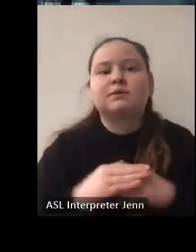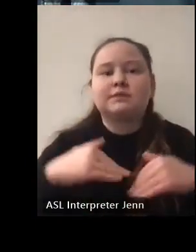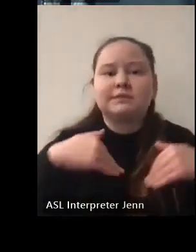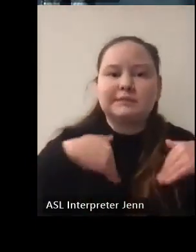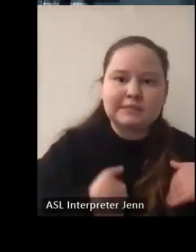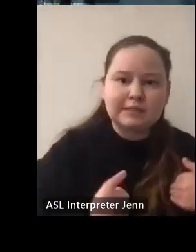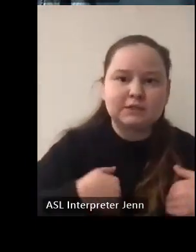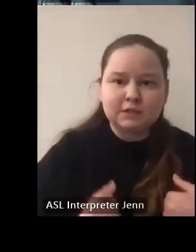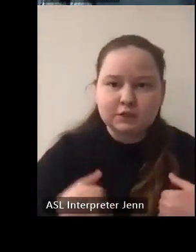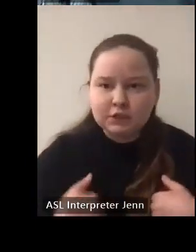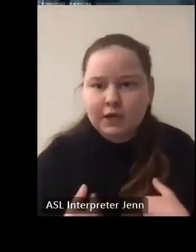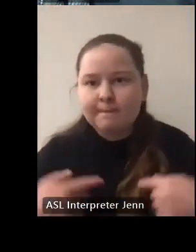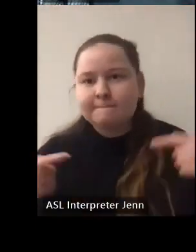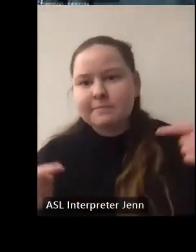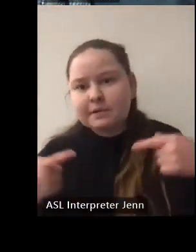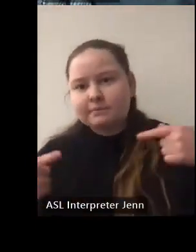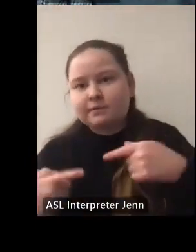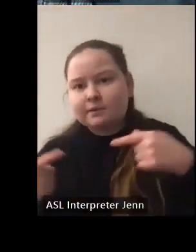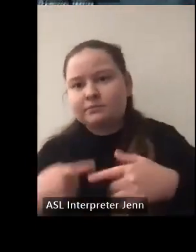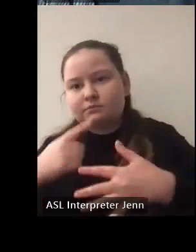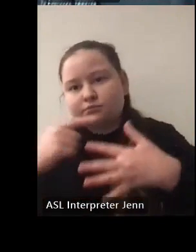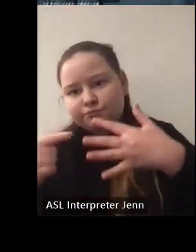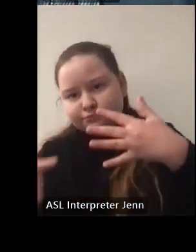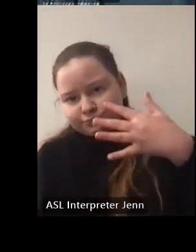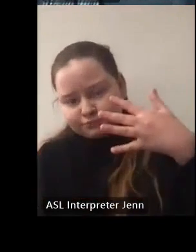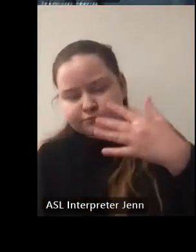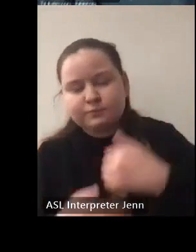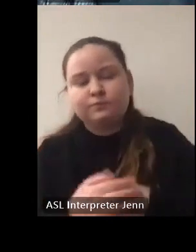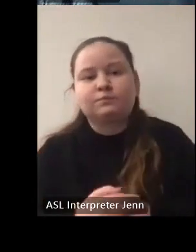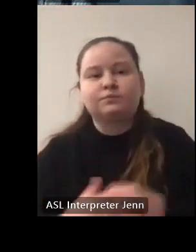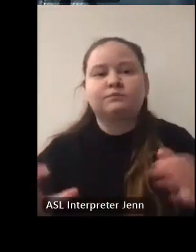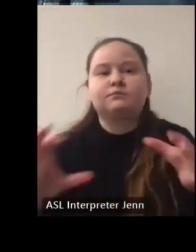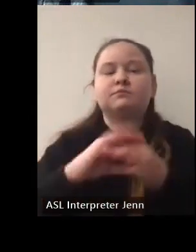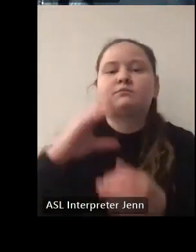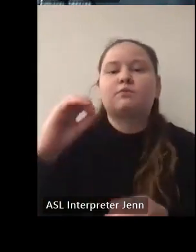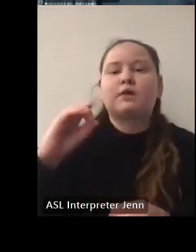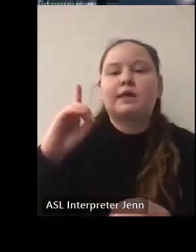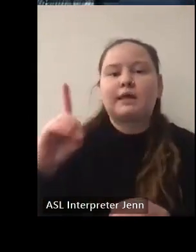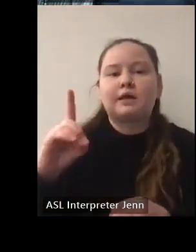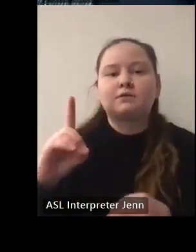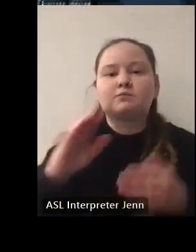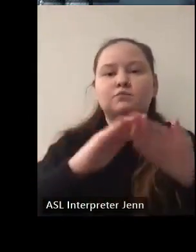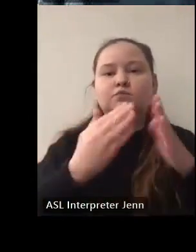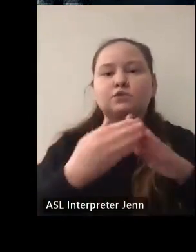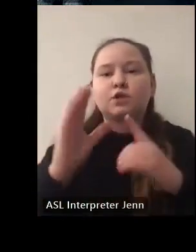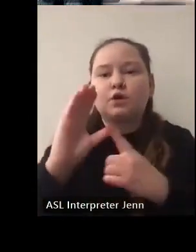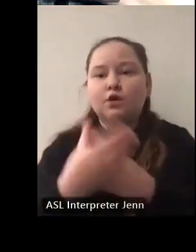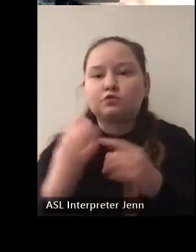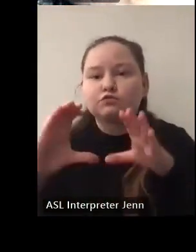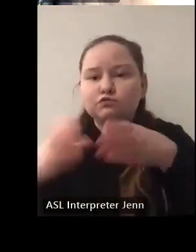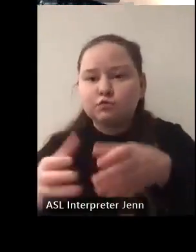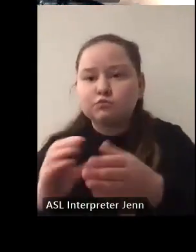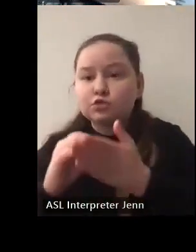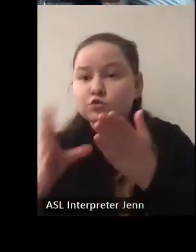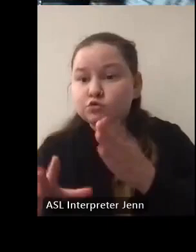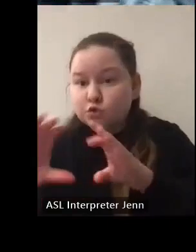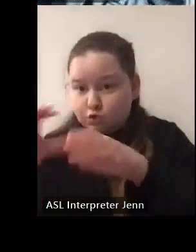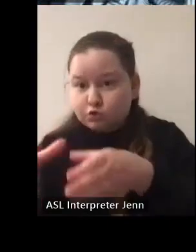more. Partnering with OCAD's Disability Community and Culture Group, this is a student group of, I